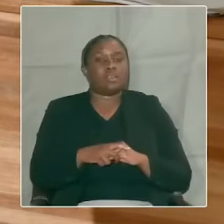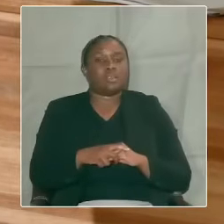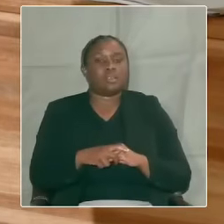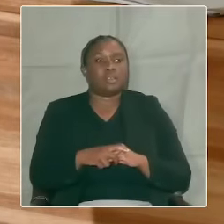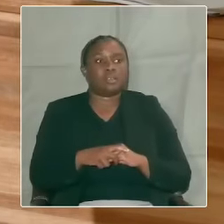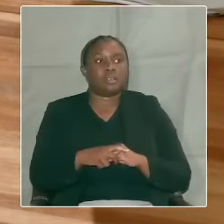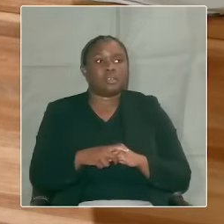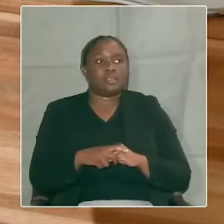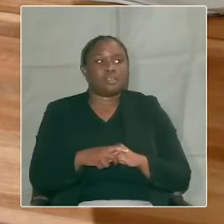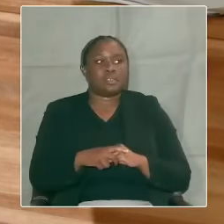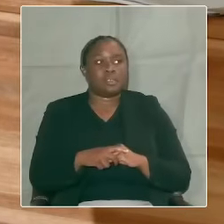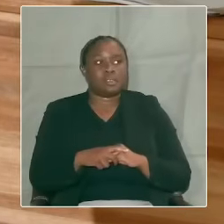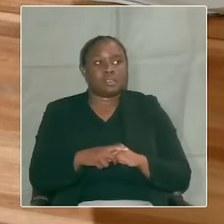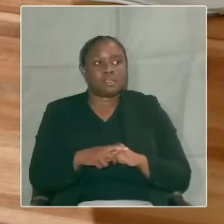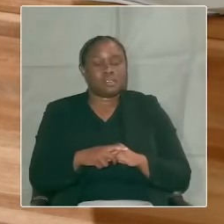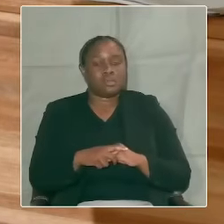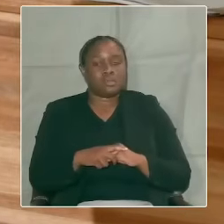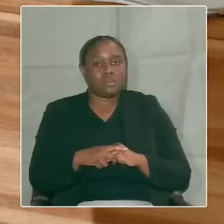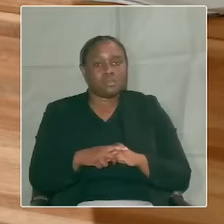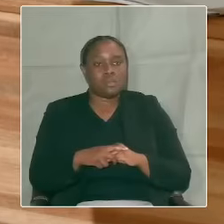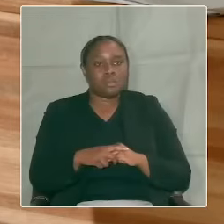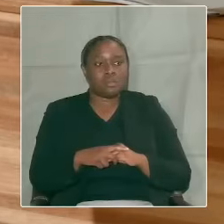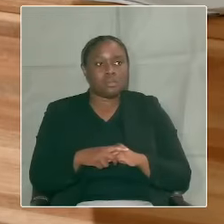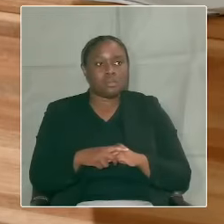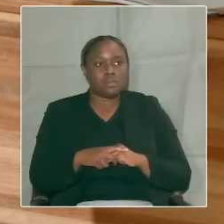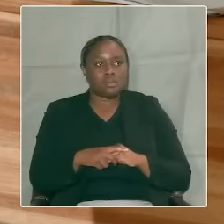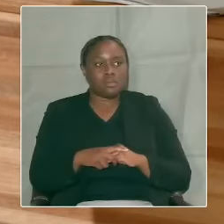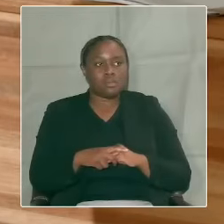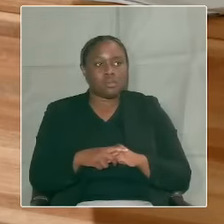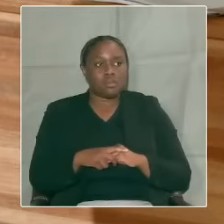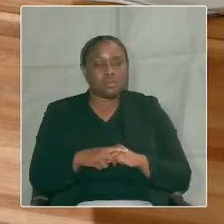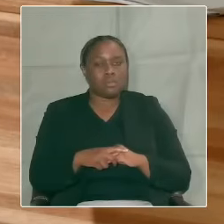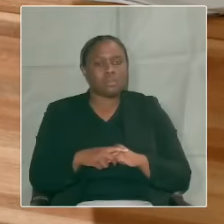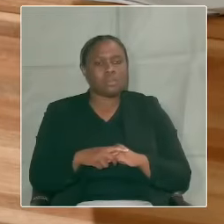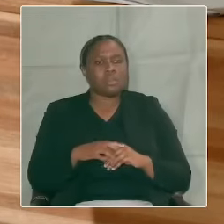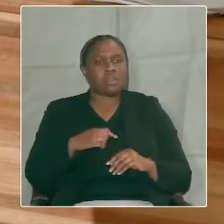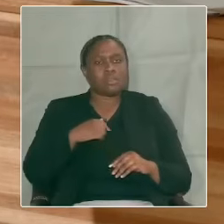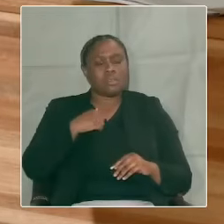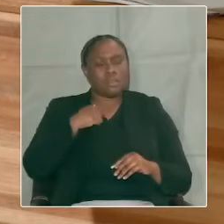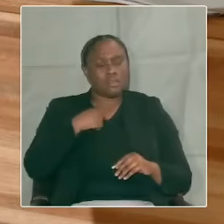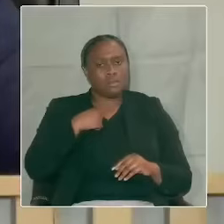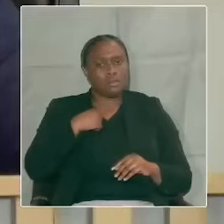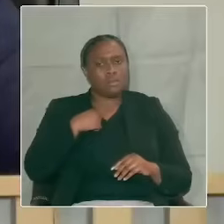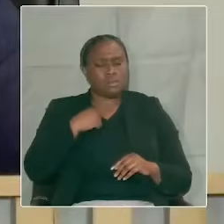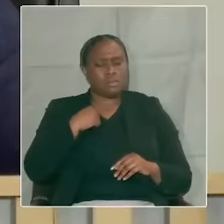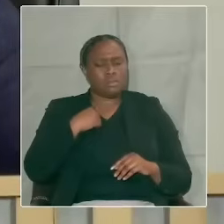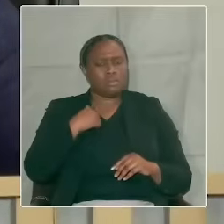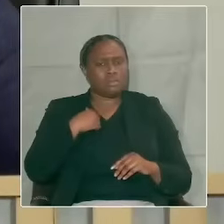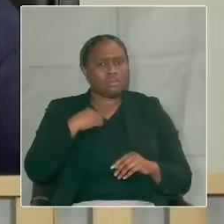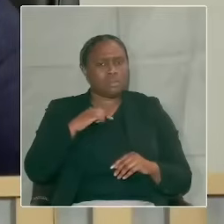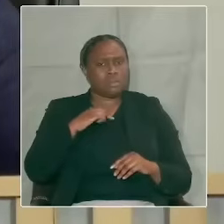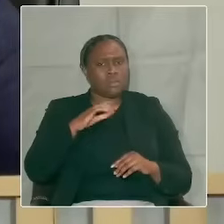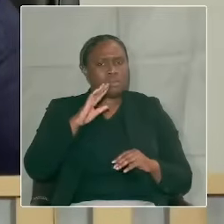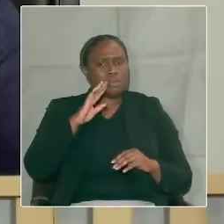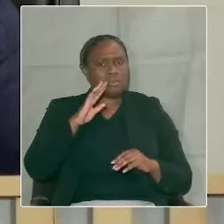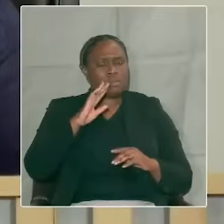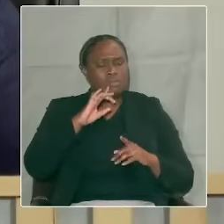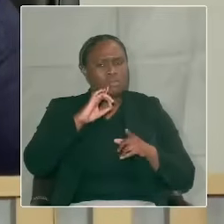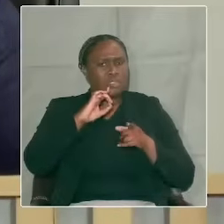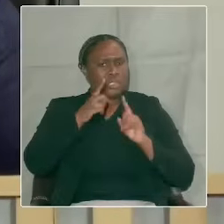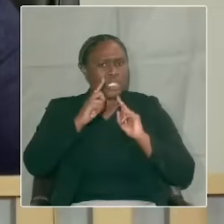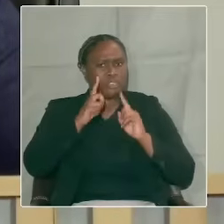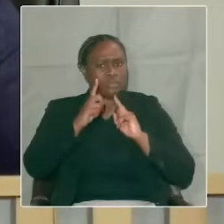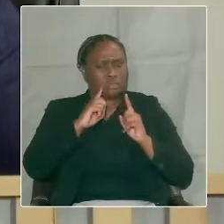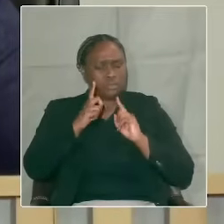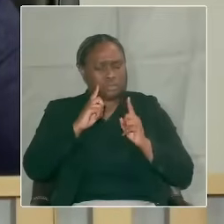in those presentations. But perhaps where I'd like us to start with